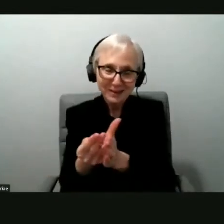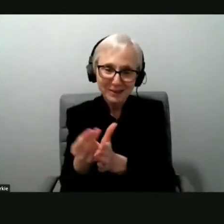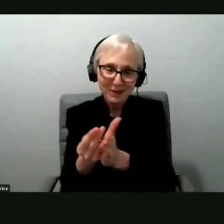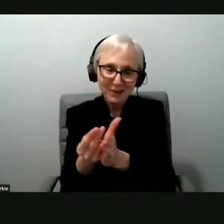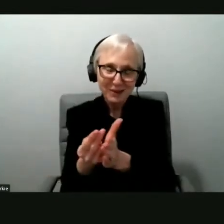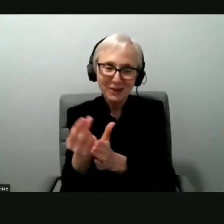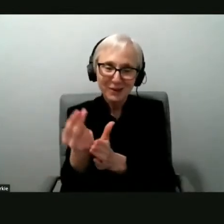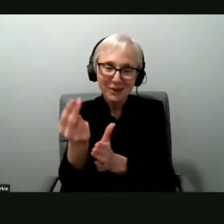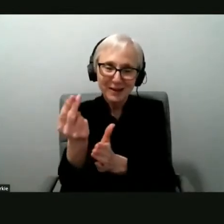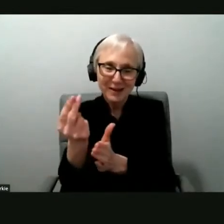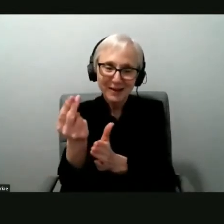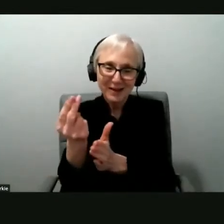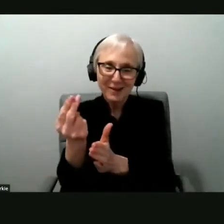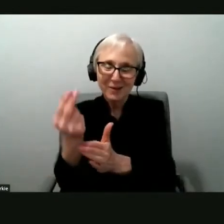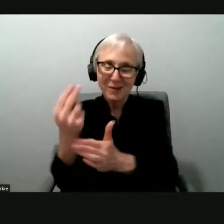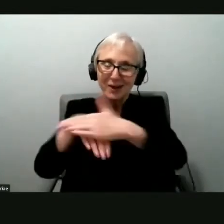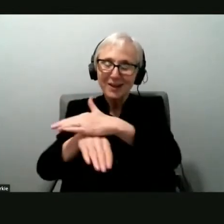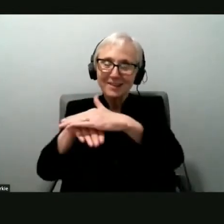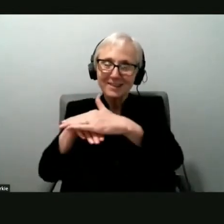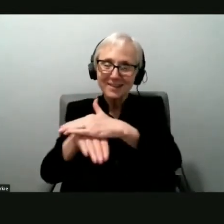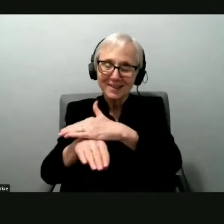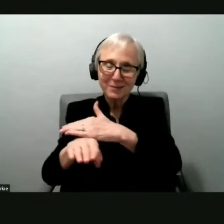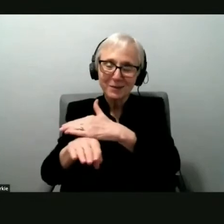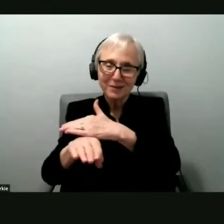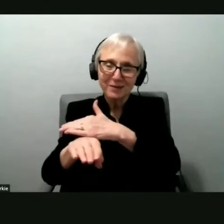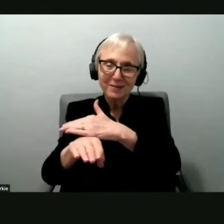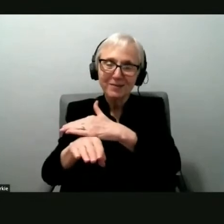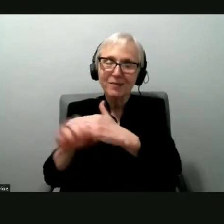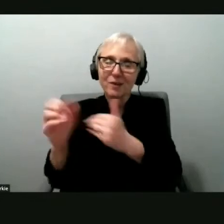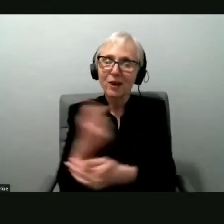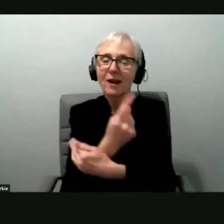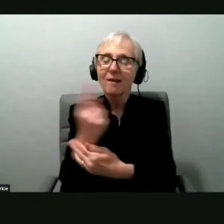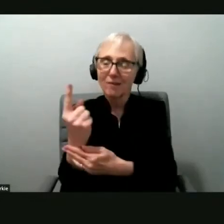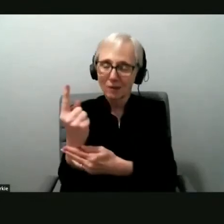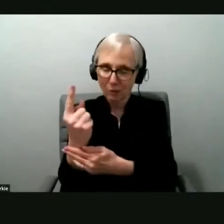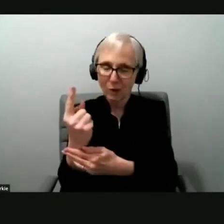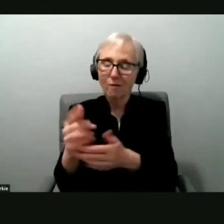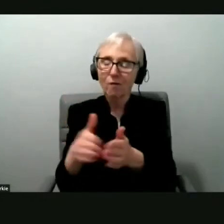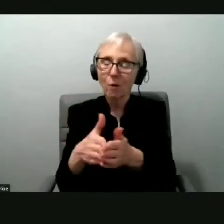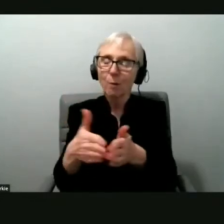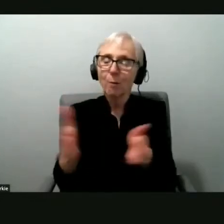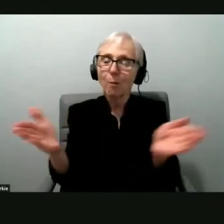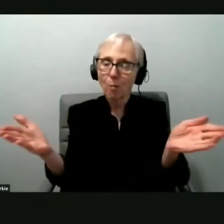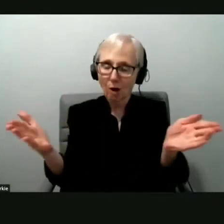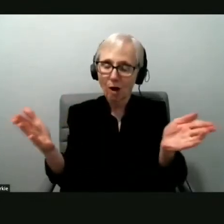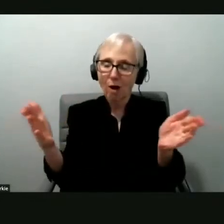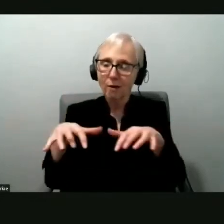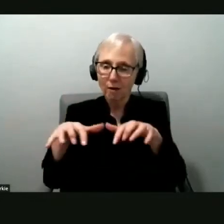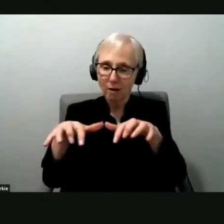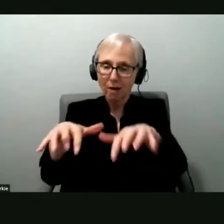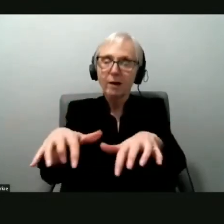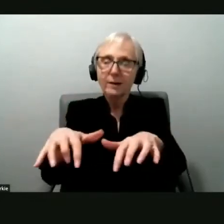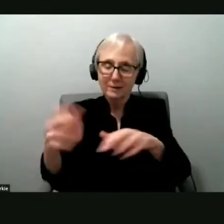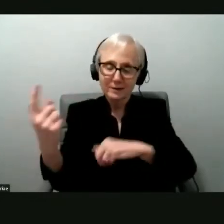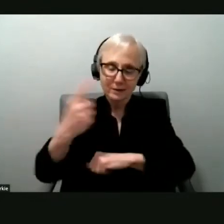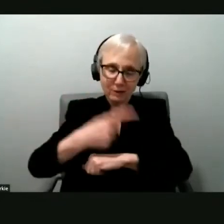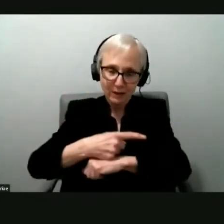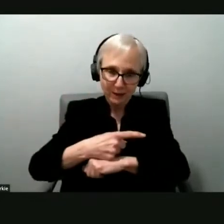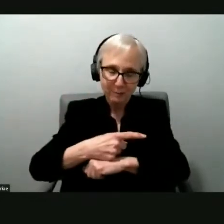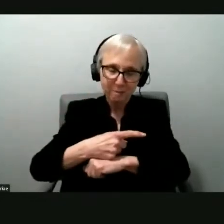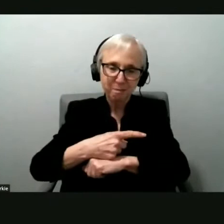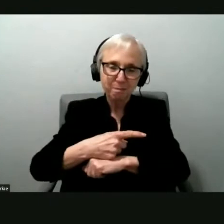are accessible to everybody, to an even bigger audience today,